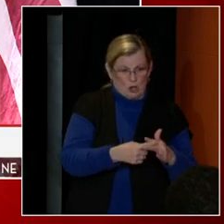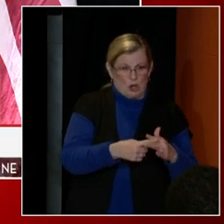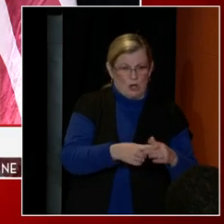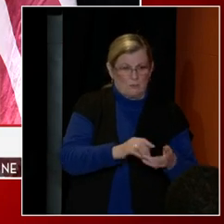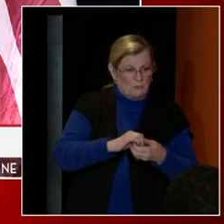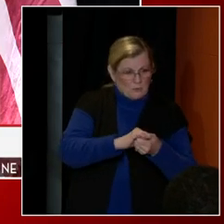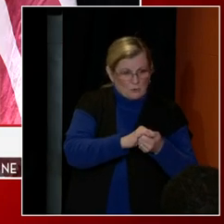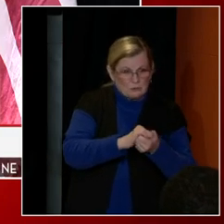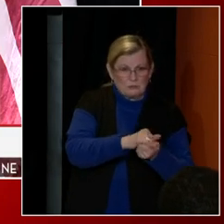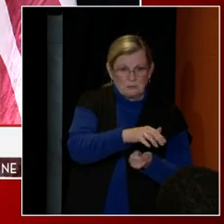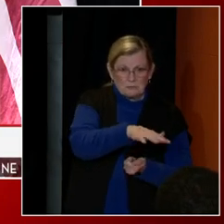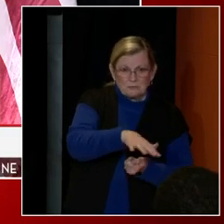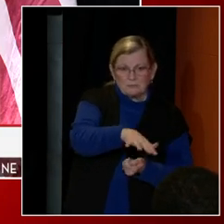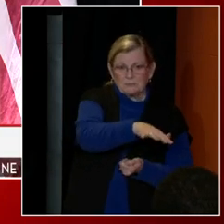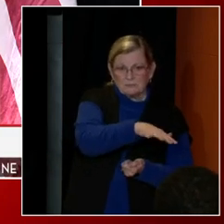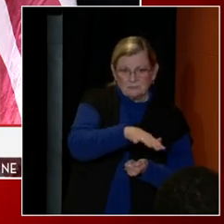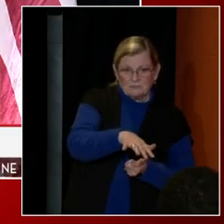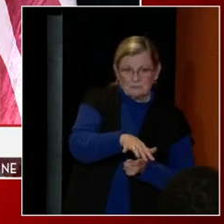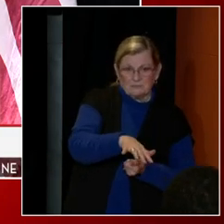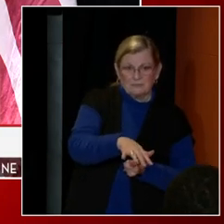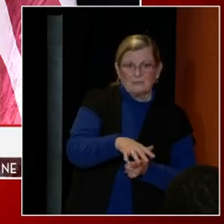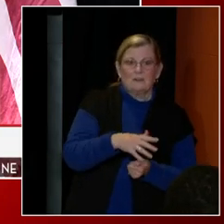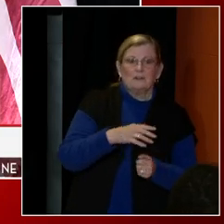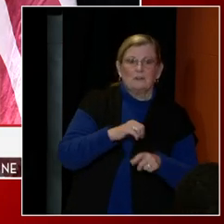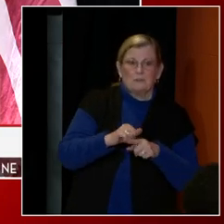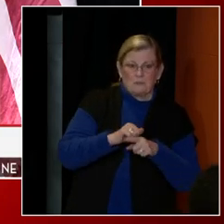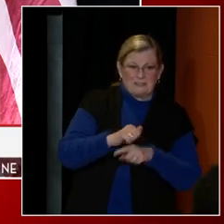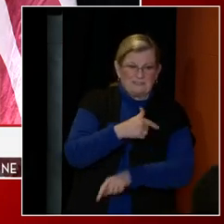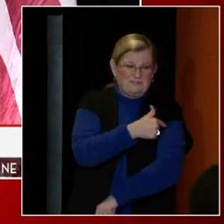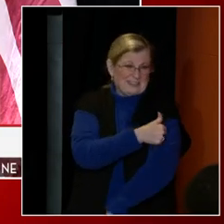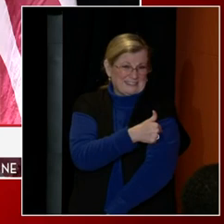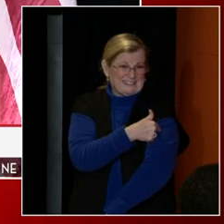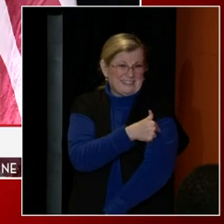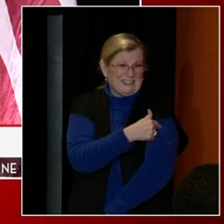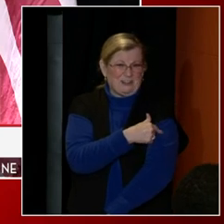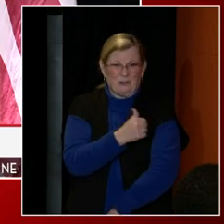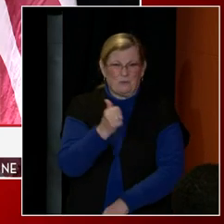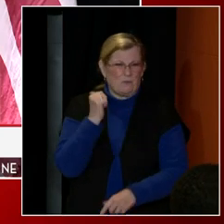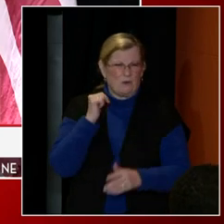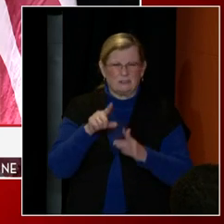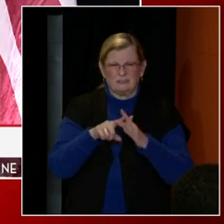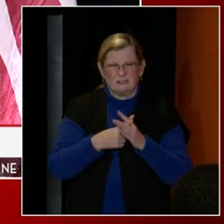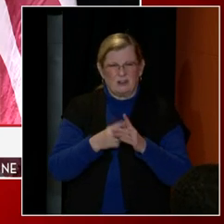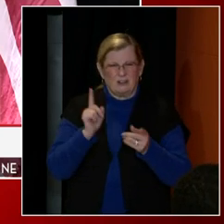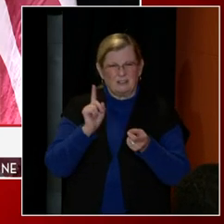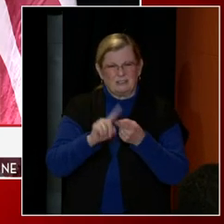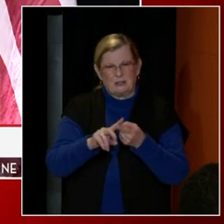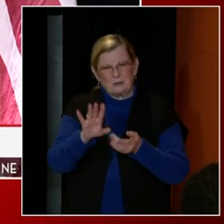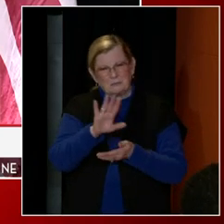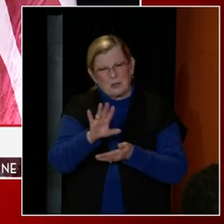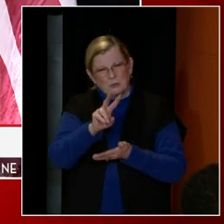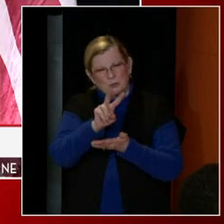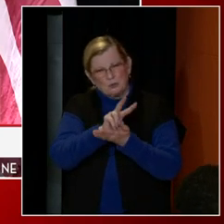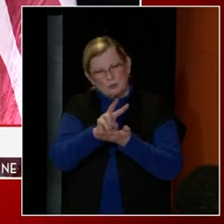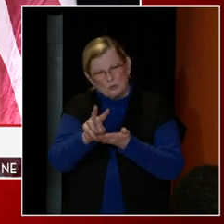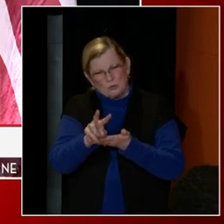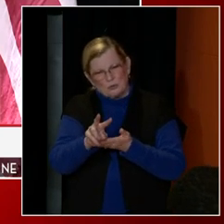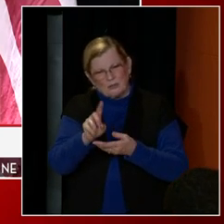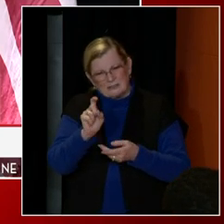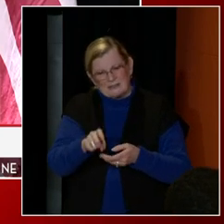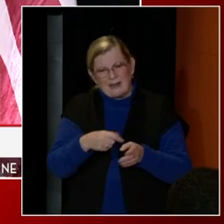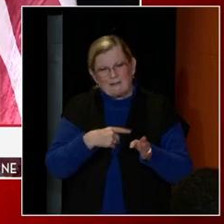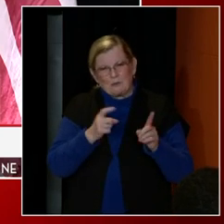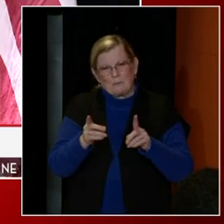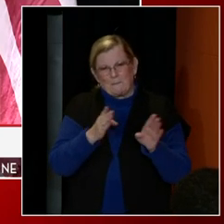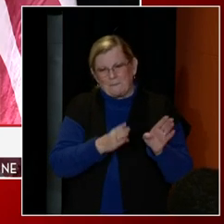did this week, the actual vaccinations don't begin for about 2 weeks because some logistics and planning needs to happen. So we are